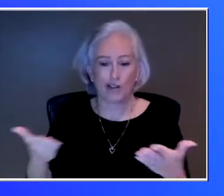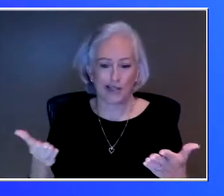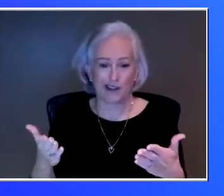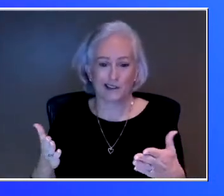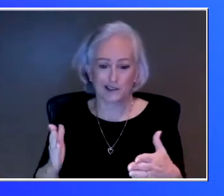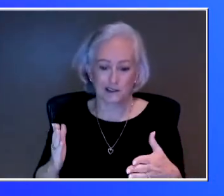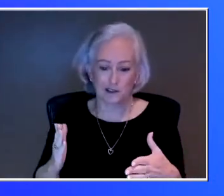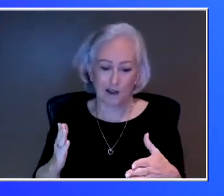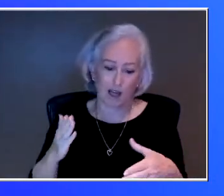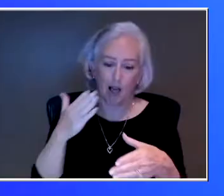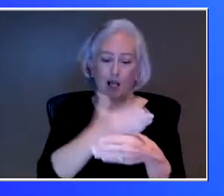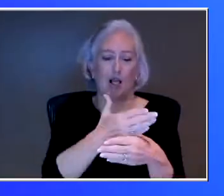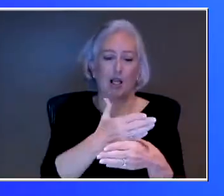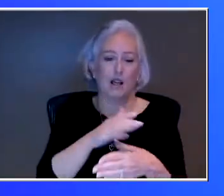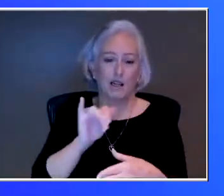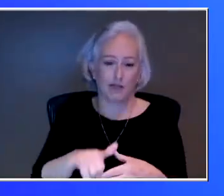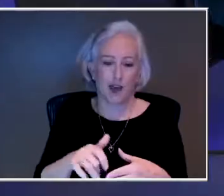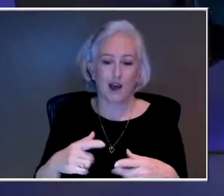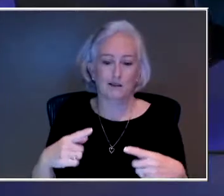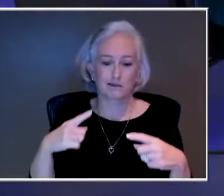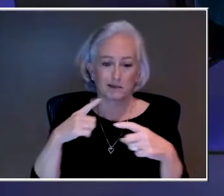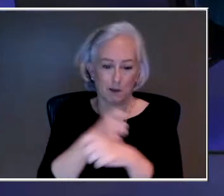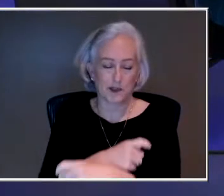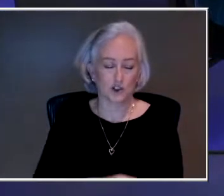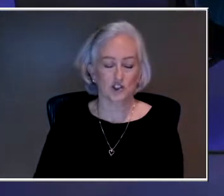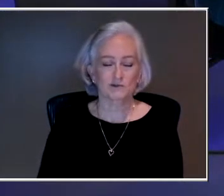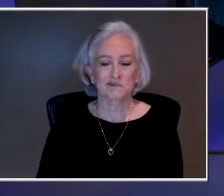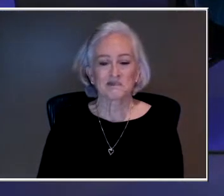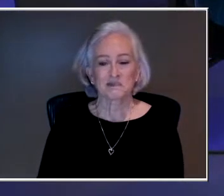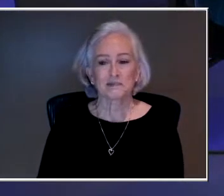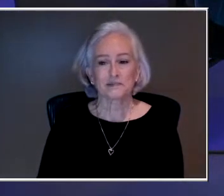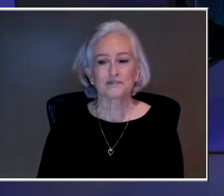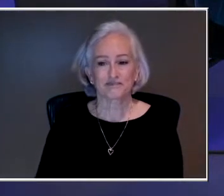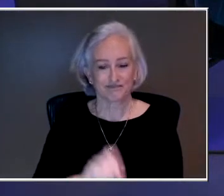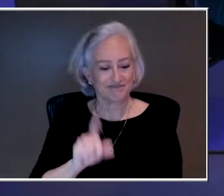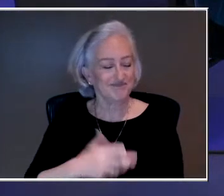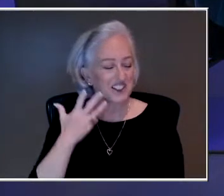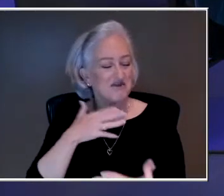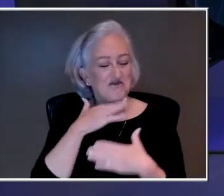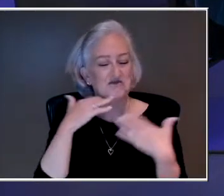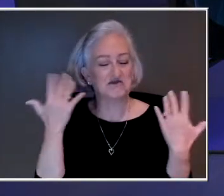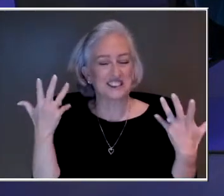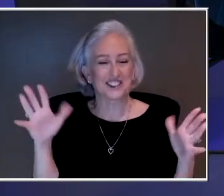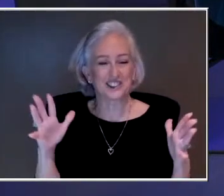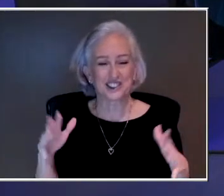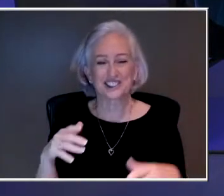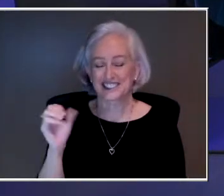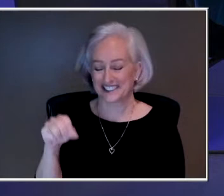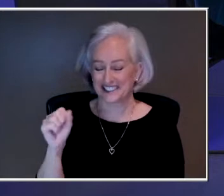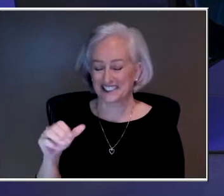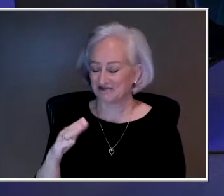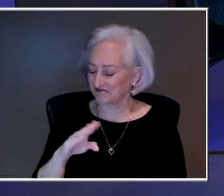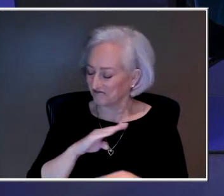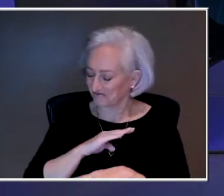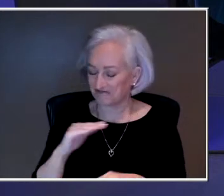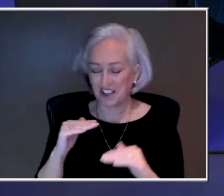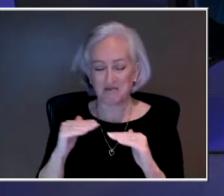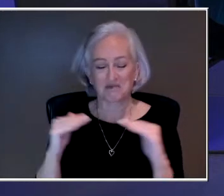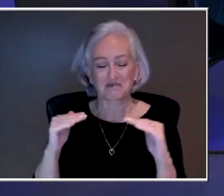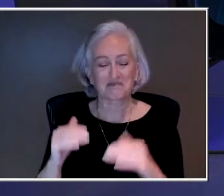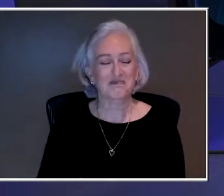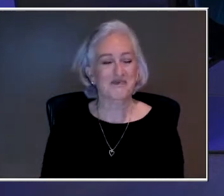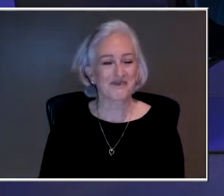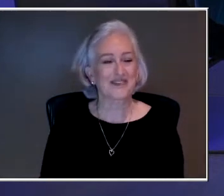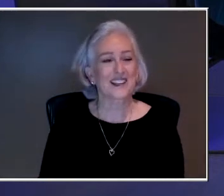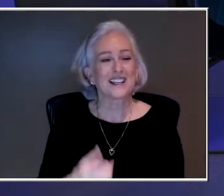complicate what I had to go through. Yeah, you were done, ready to get back to life. I was done. Fair enough. Dr. Kilgore, so establish a little bit about what the